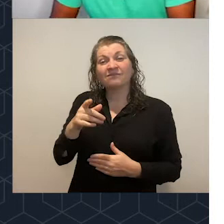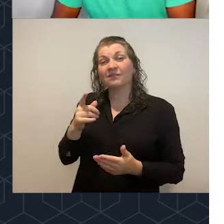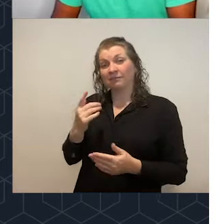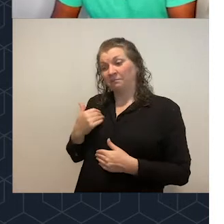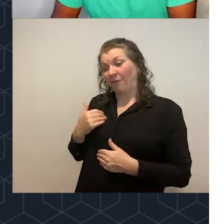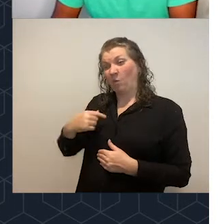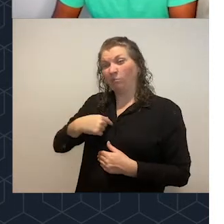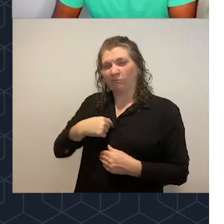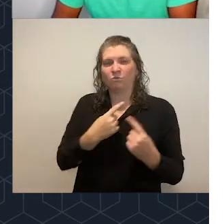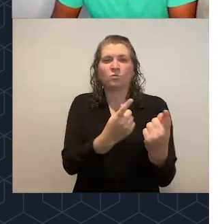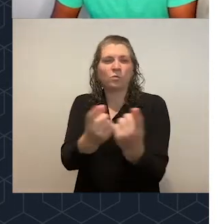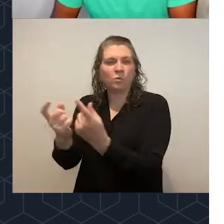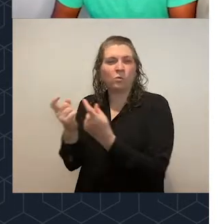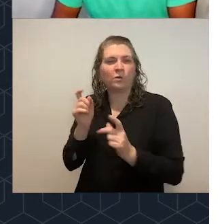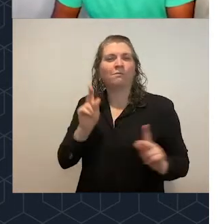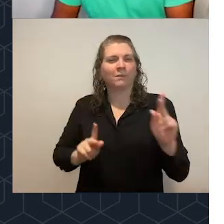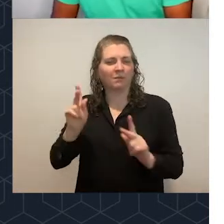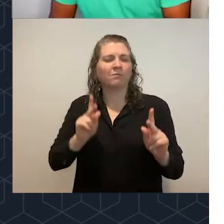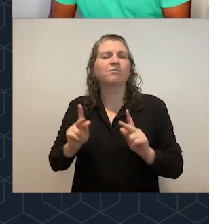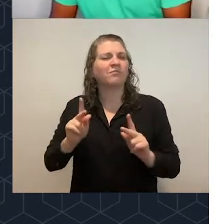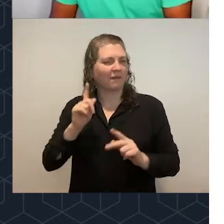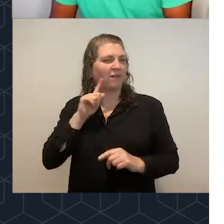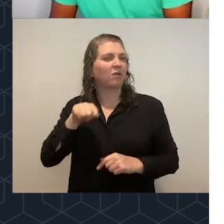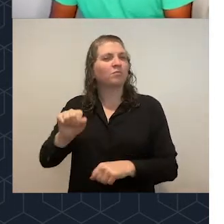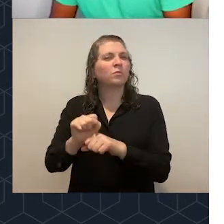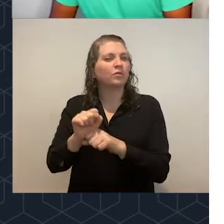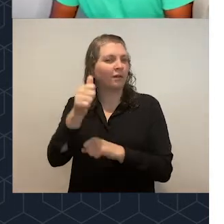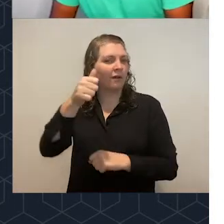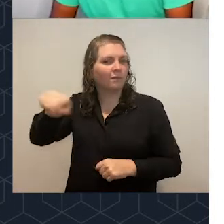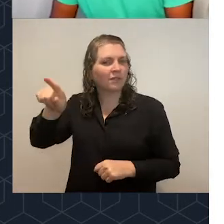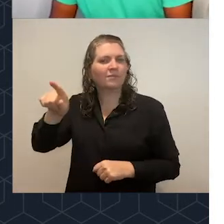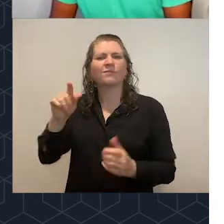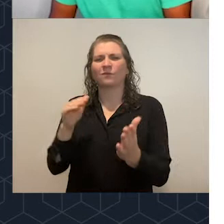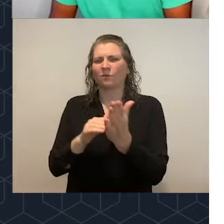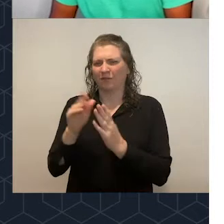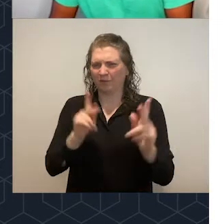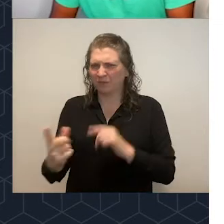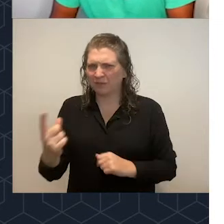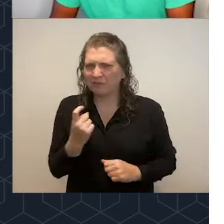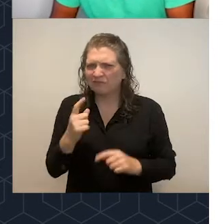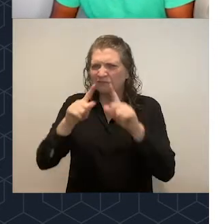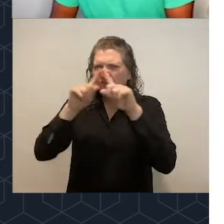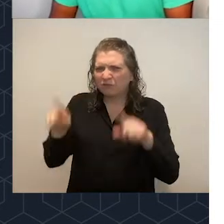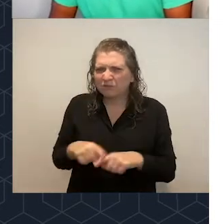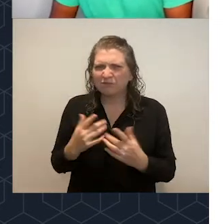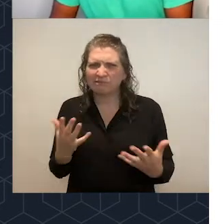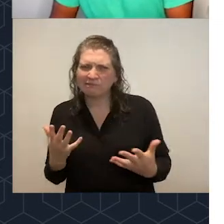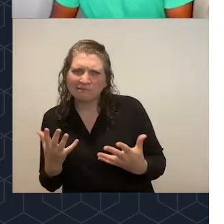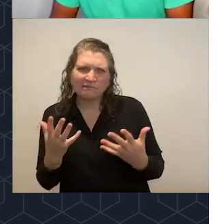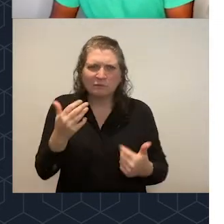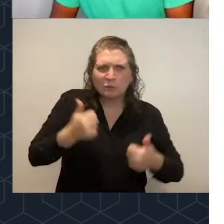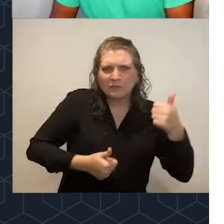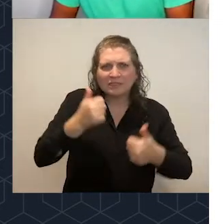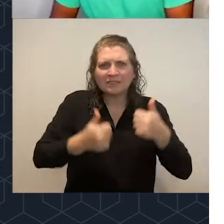also the combination resume. There's no requirement at Amazon in regards to a particular style. Being a former recruiter